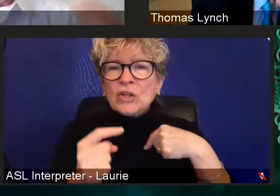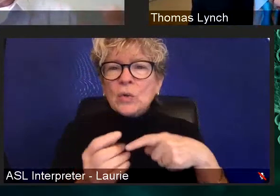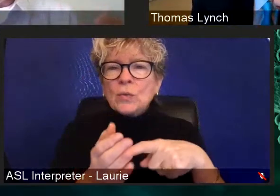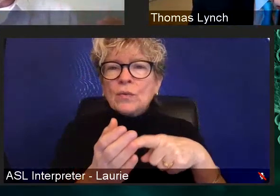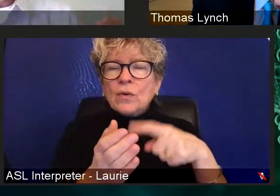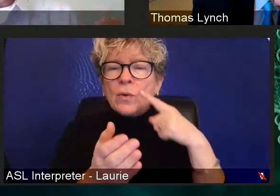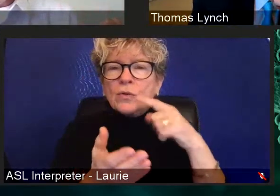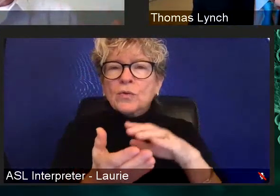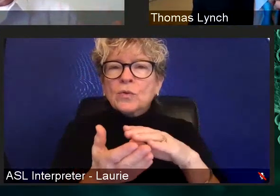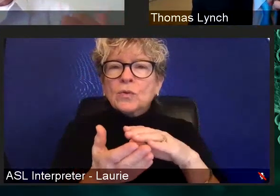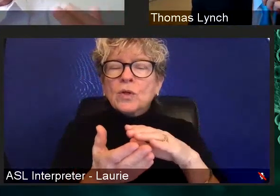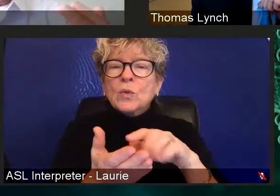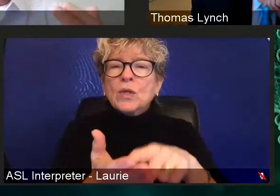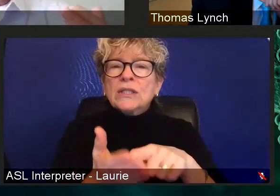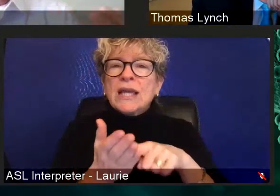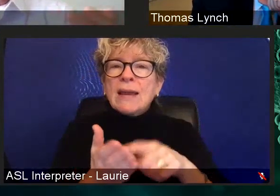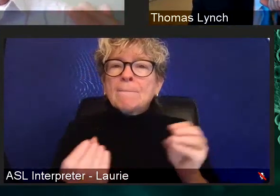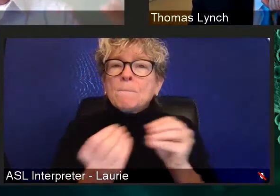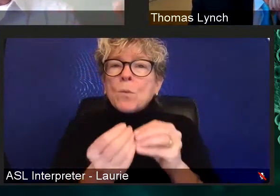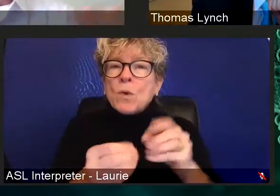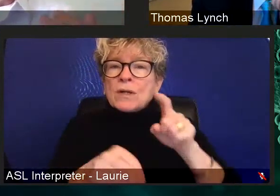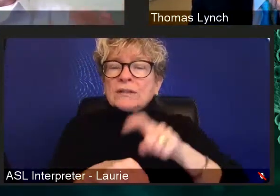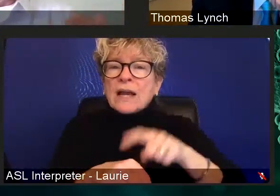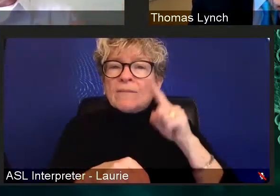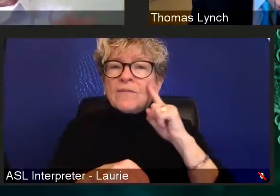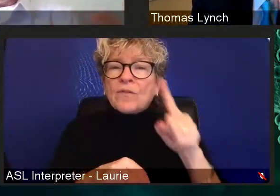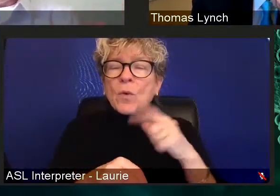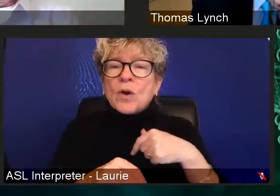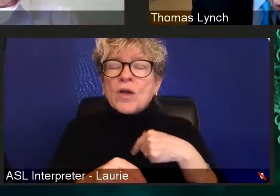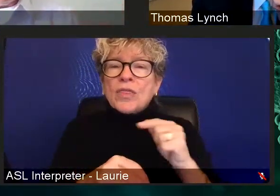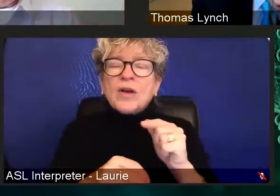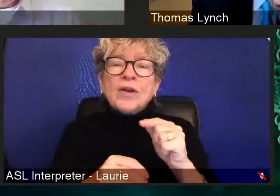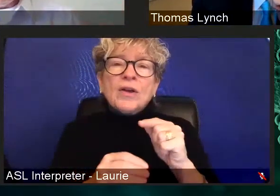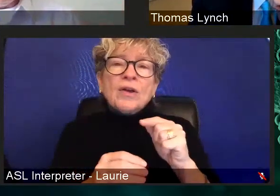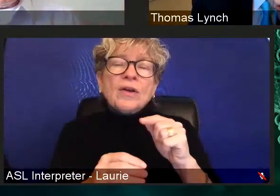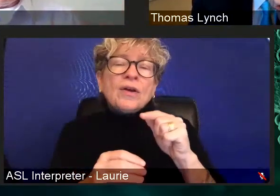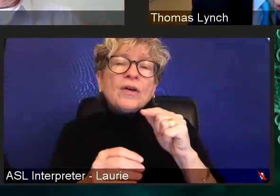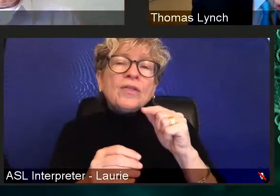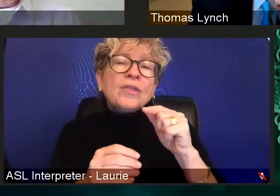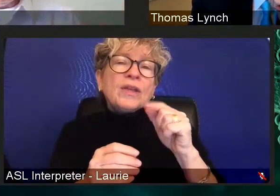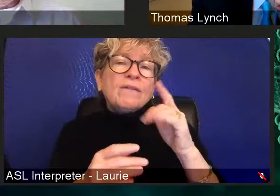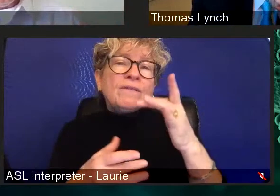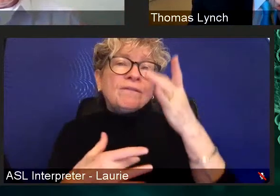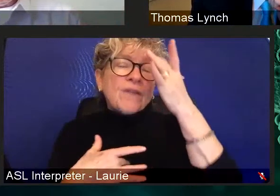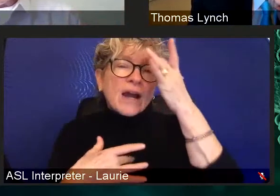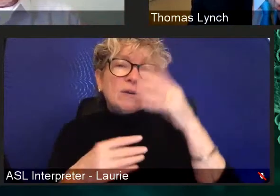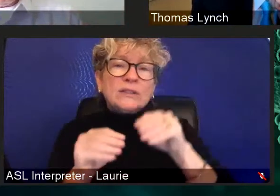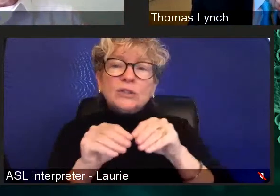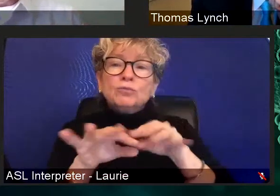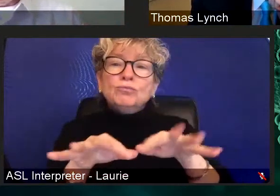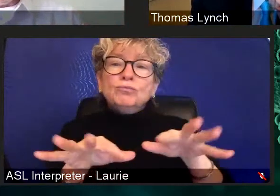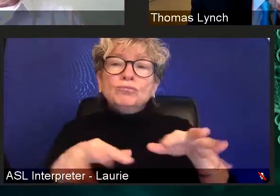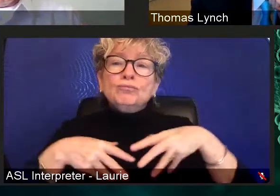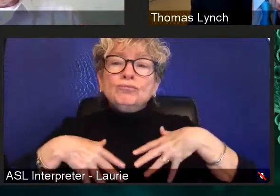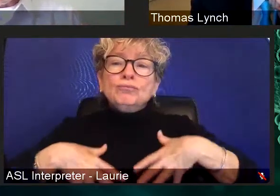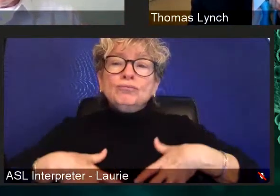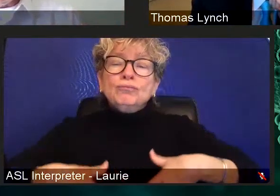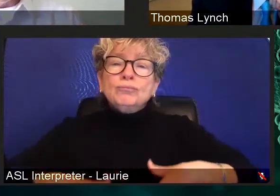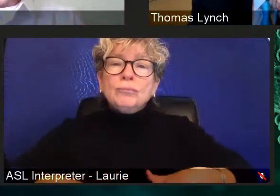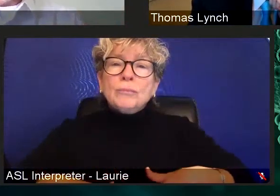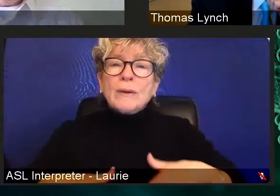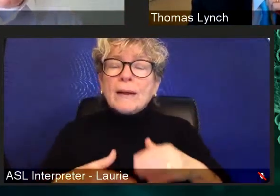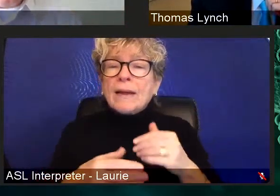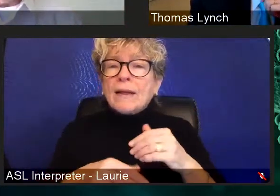of the virus for that virus to creep into other spaces in the body, which of course